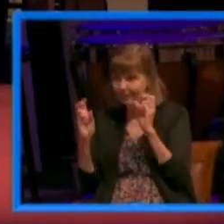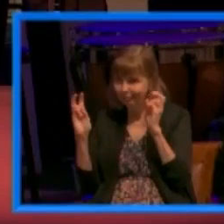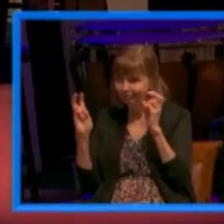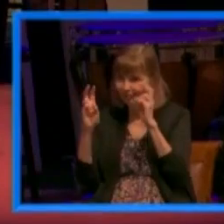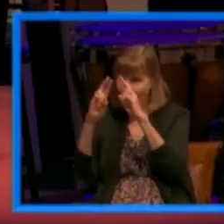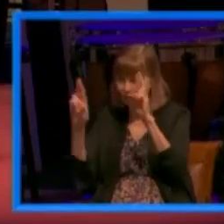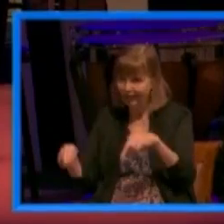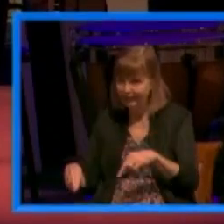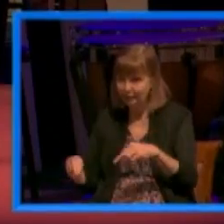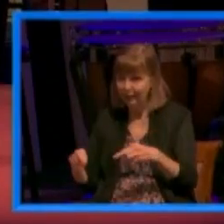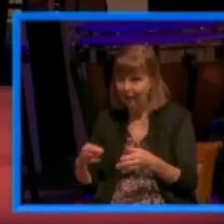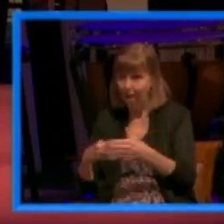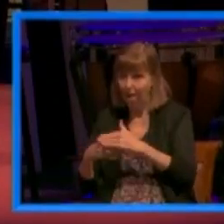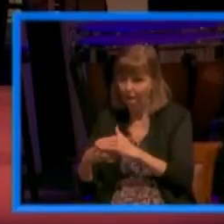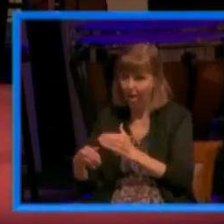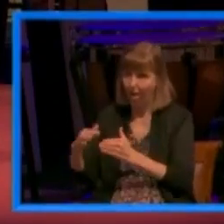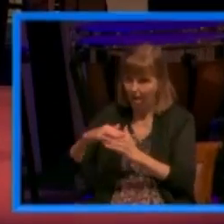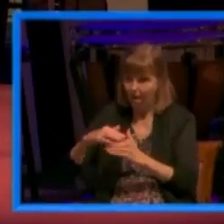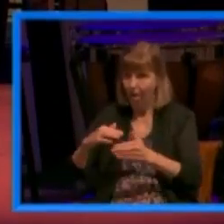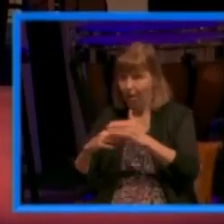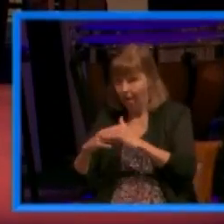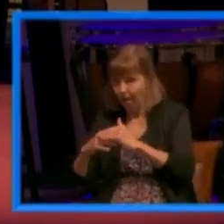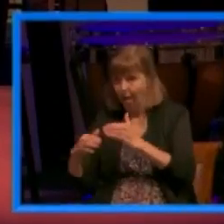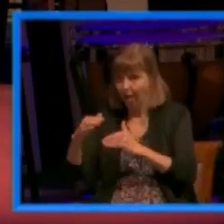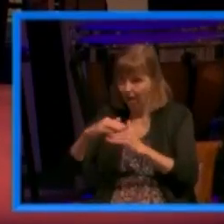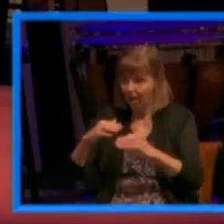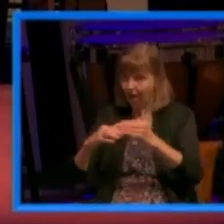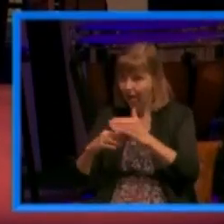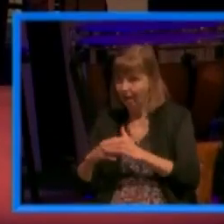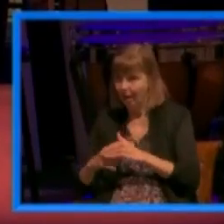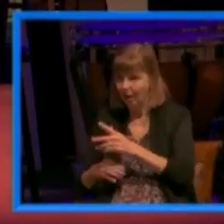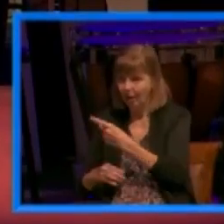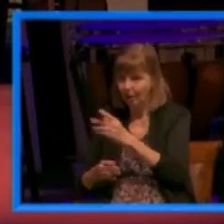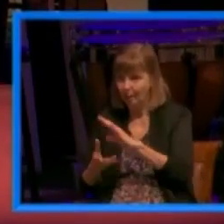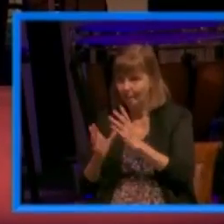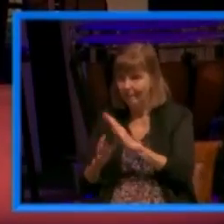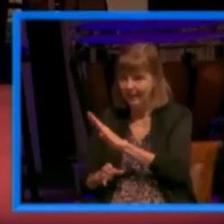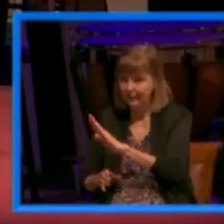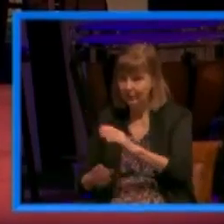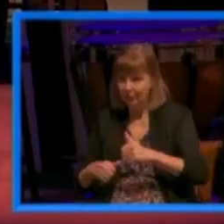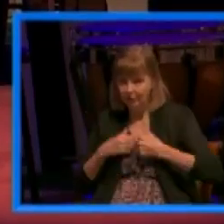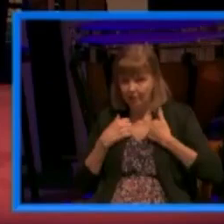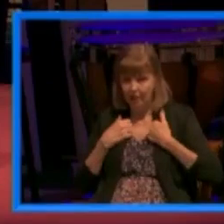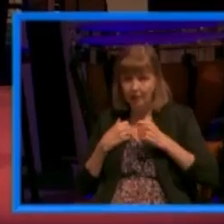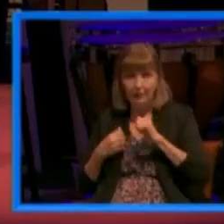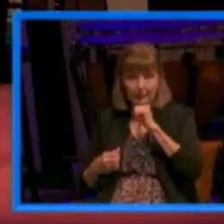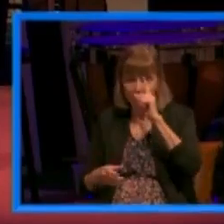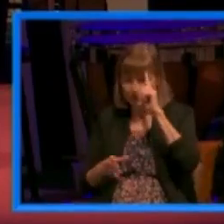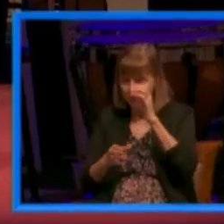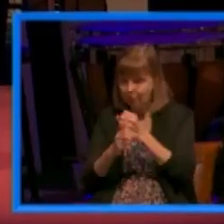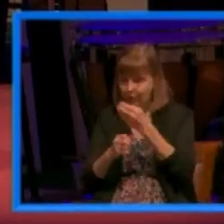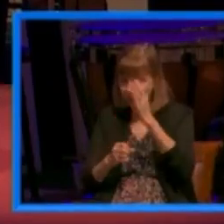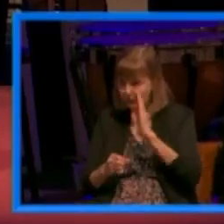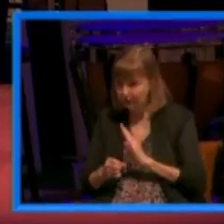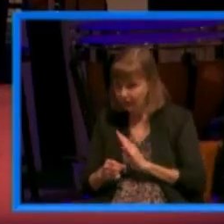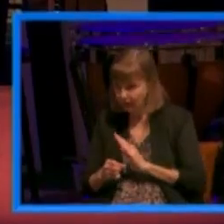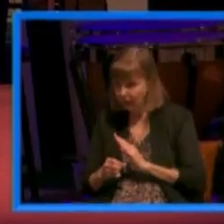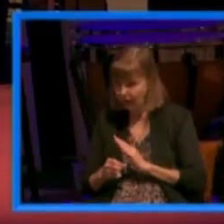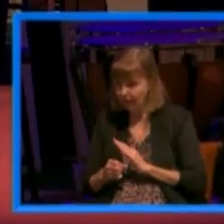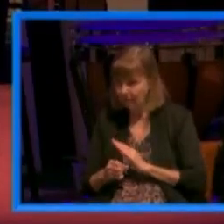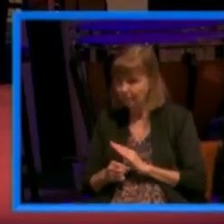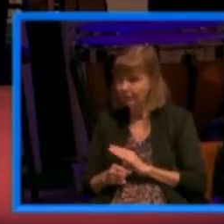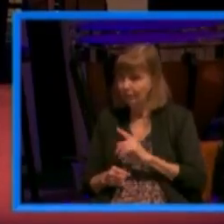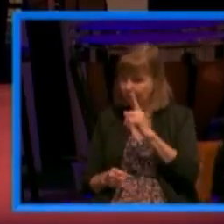a mess of their life. They have not trusted God. They have done their own thing. They have abused Hagar. There is a mess